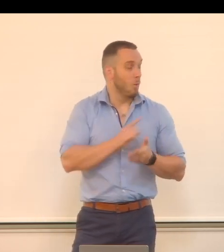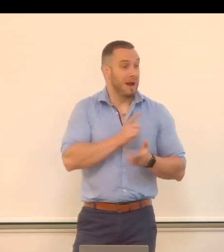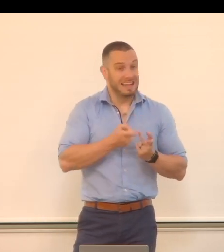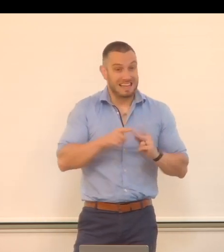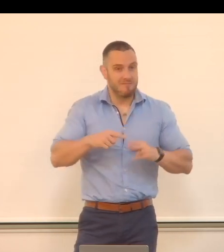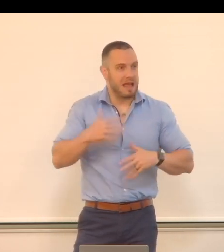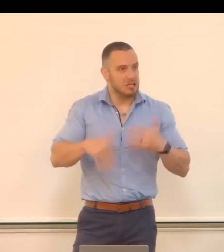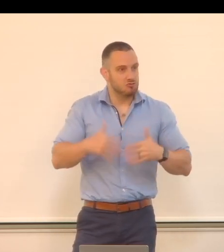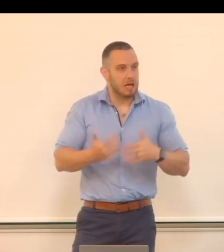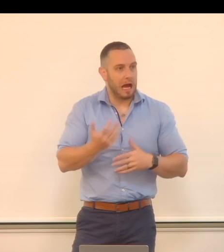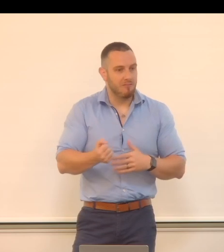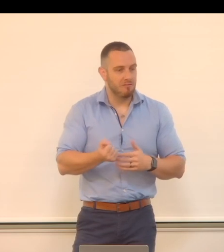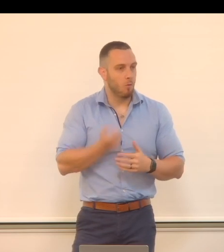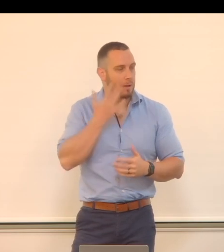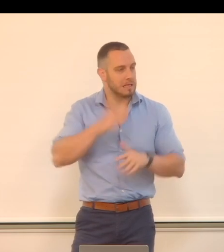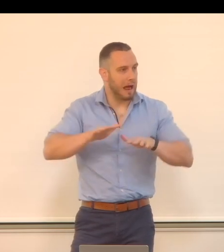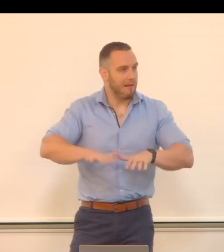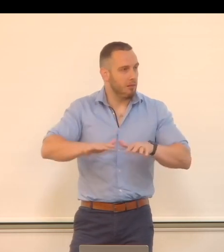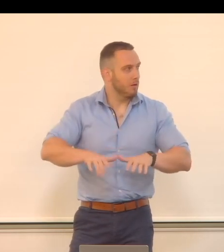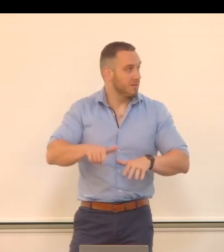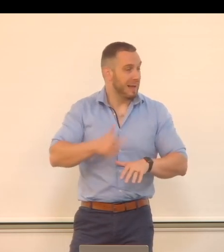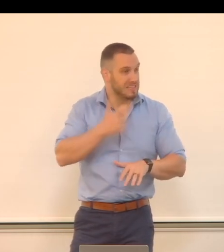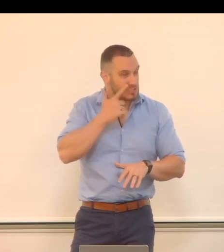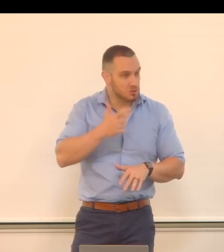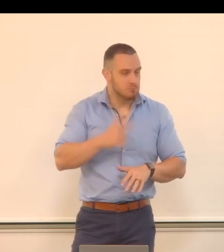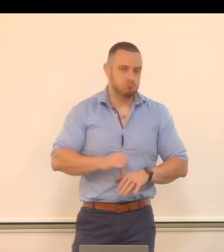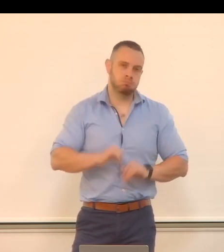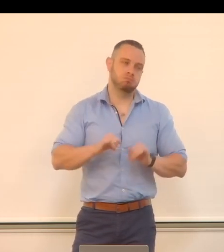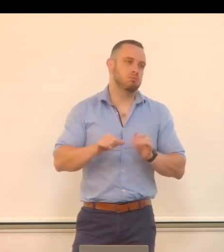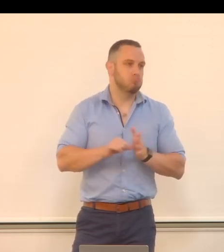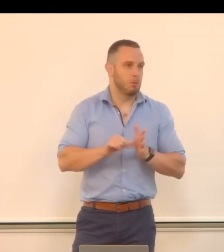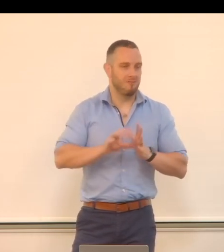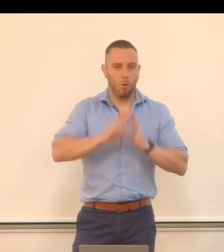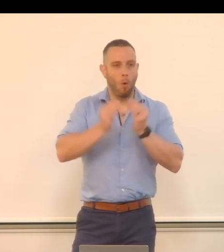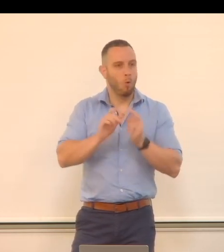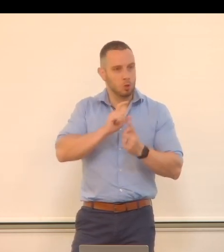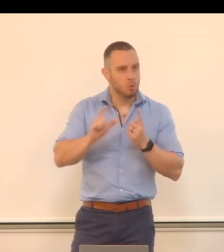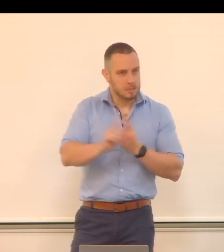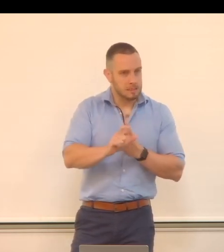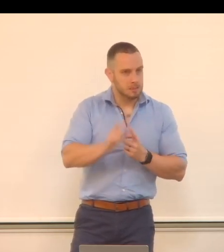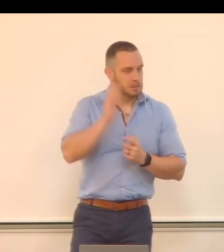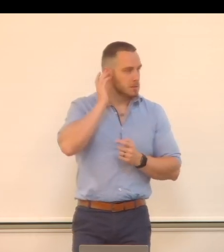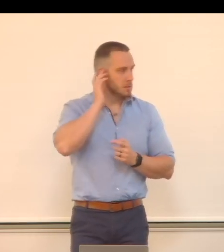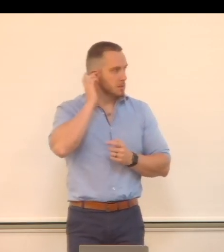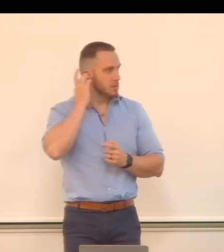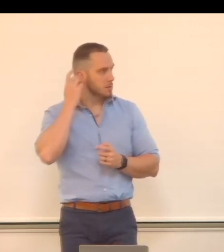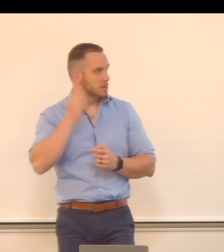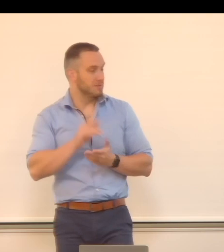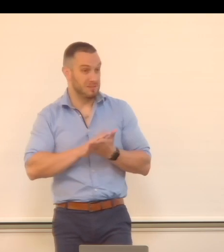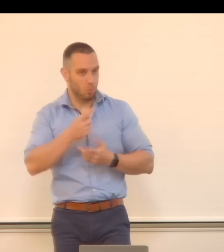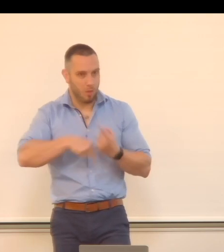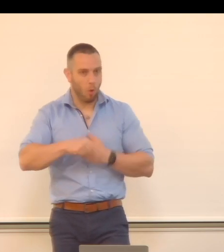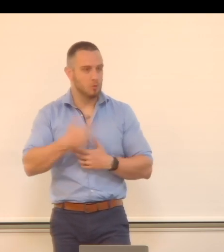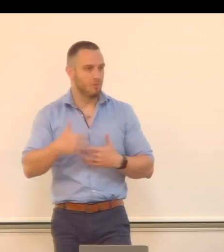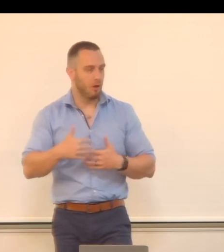at analogs, that could spell a big problem for the whole community altogether, that we will all suffer from.